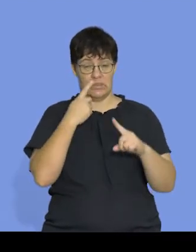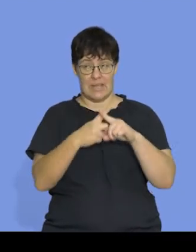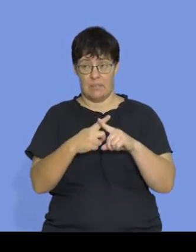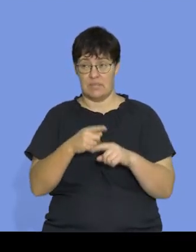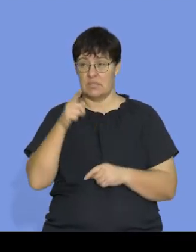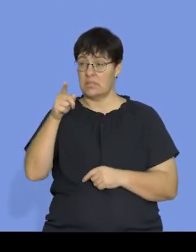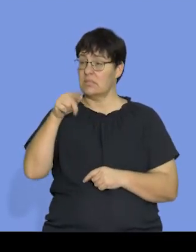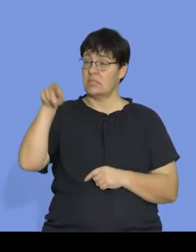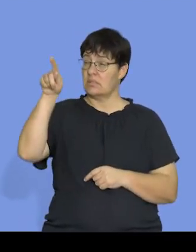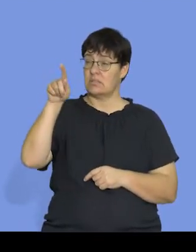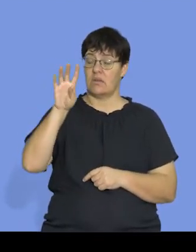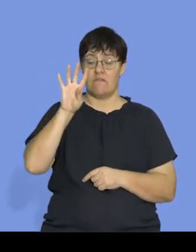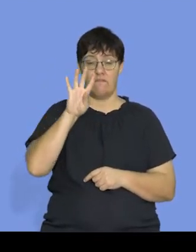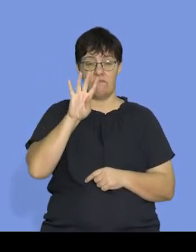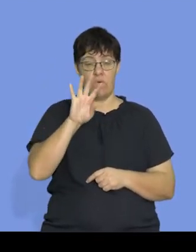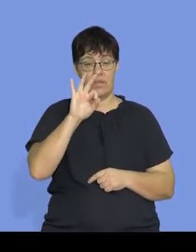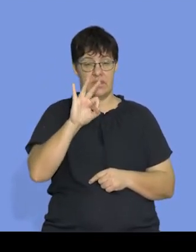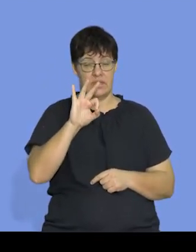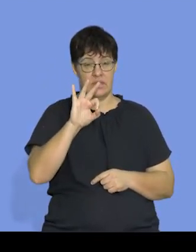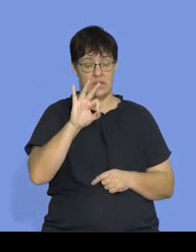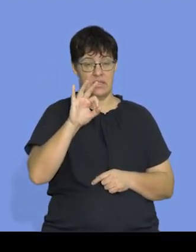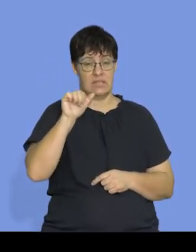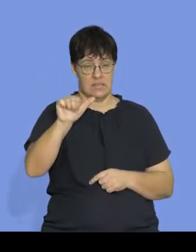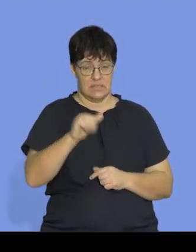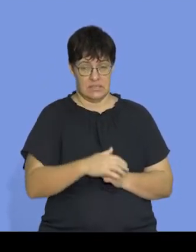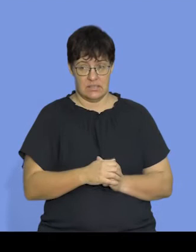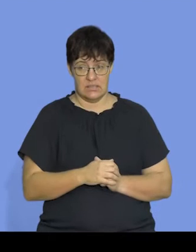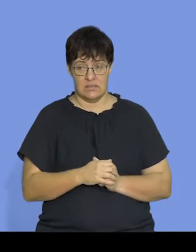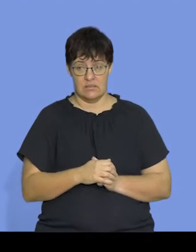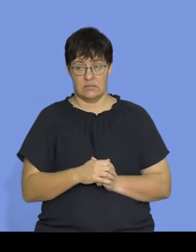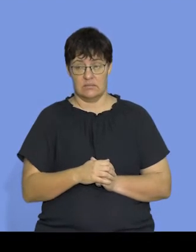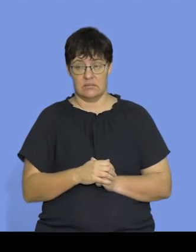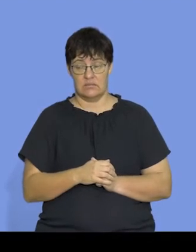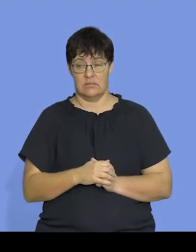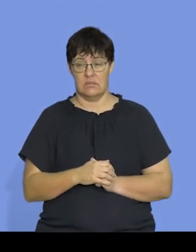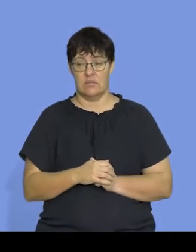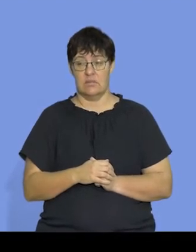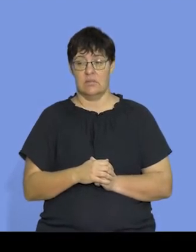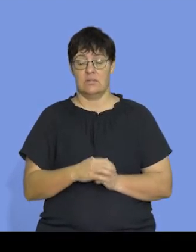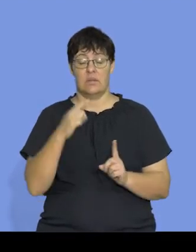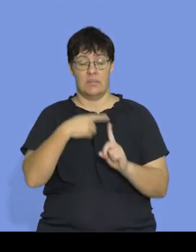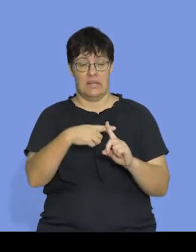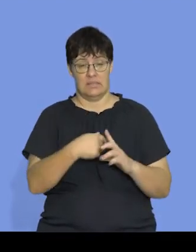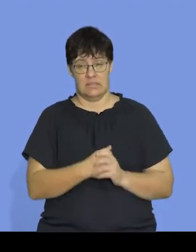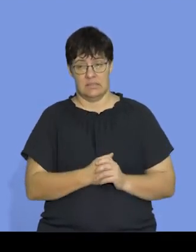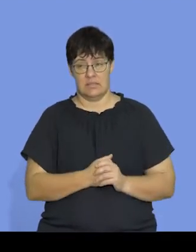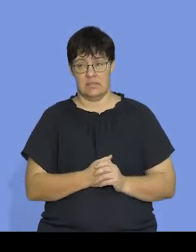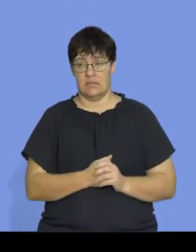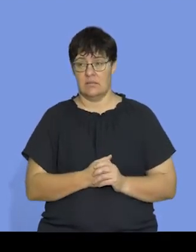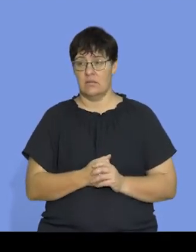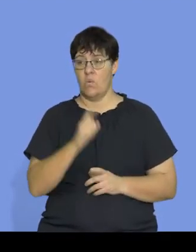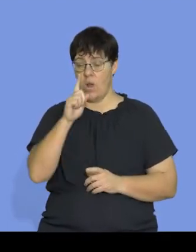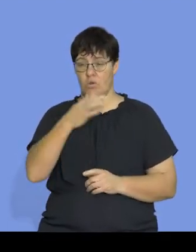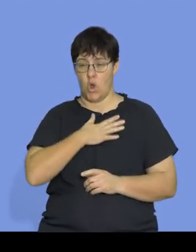hydrogen, which is 436 kilojoules per mole, plus 1 of oxygen,